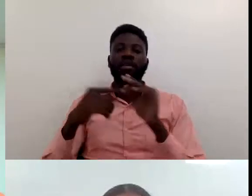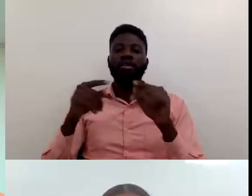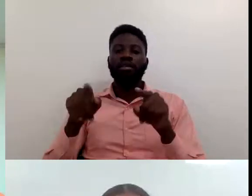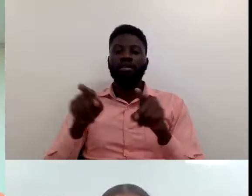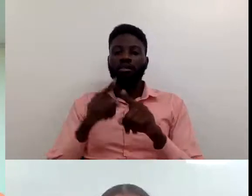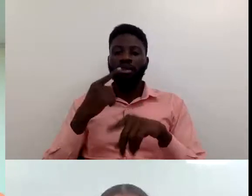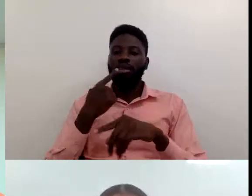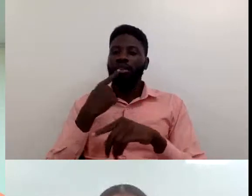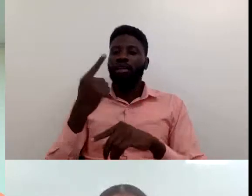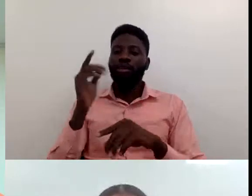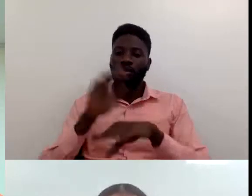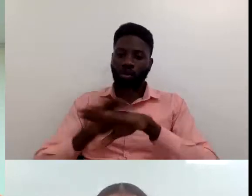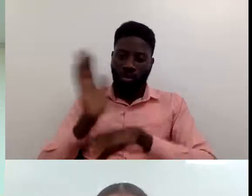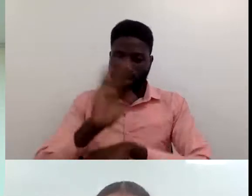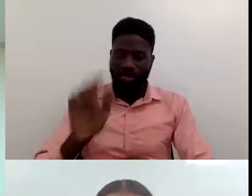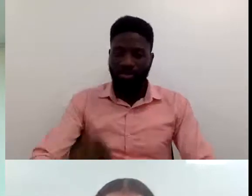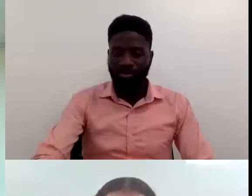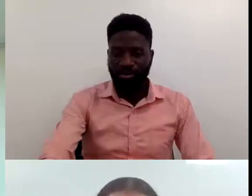goodbye.